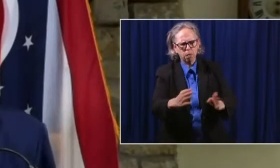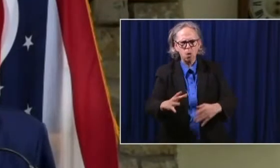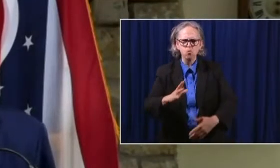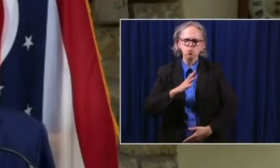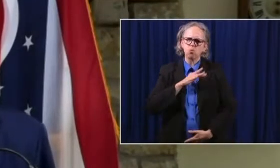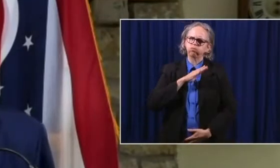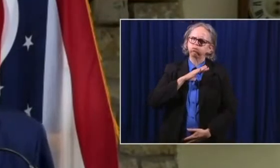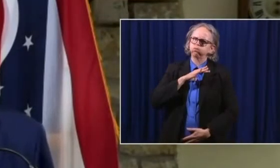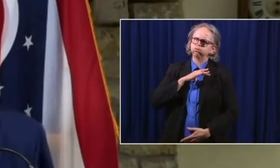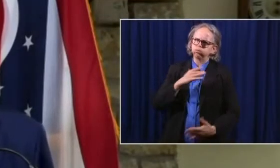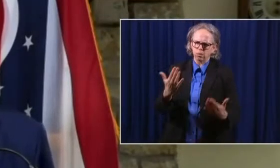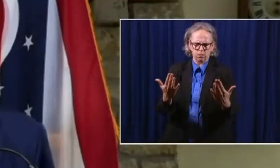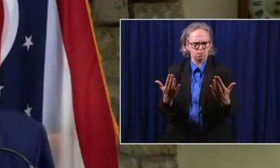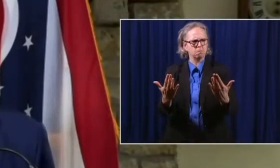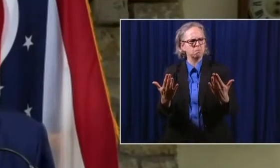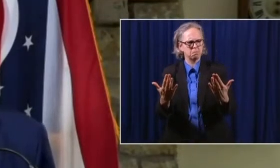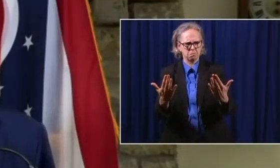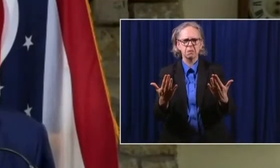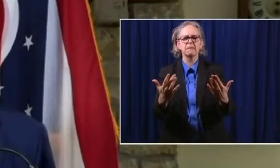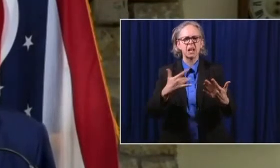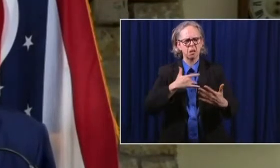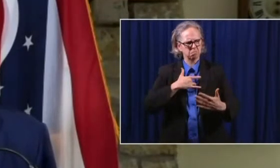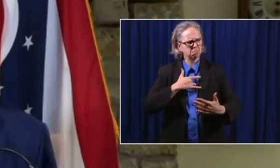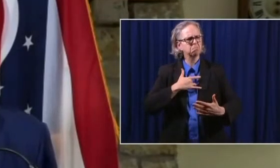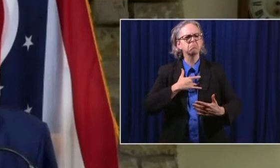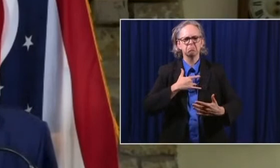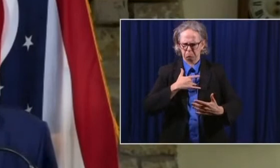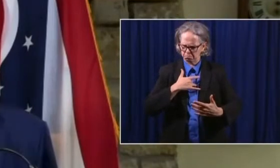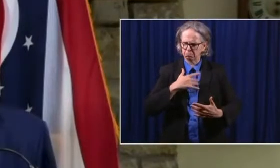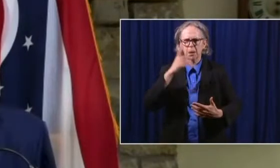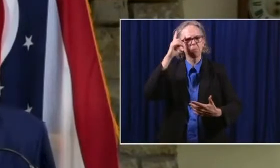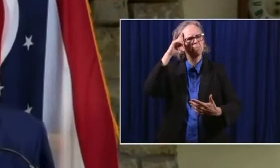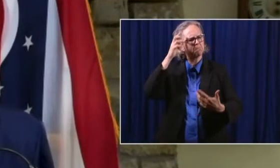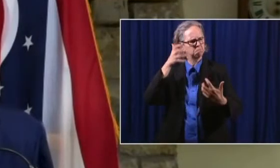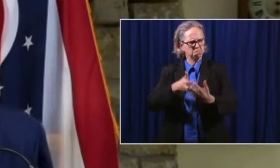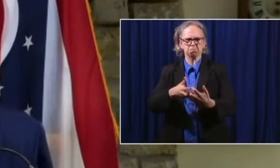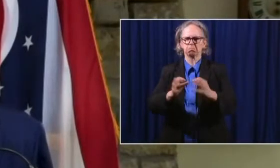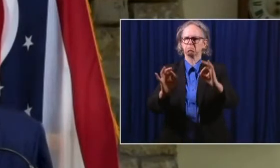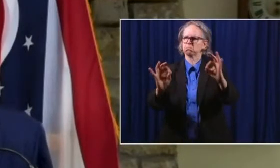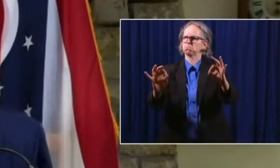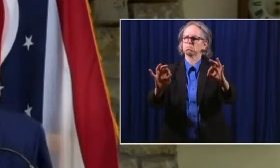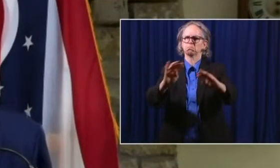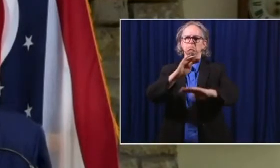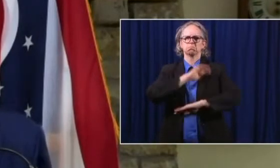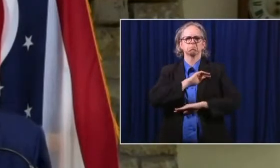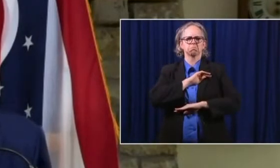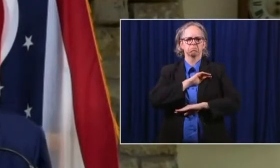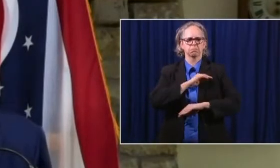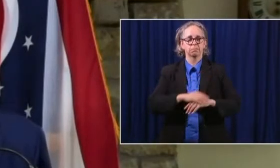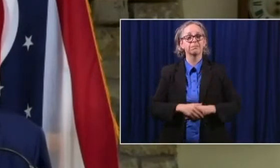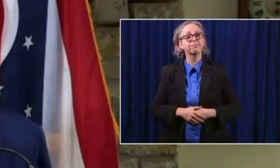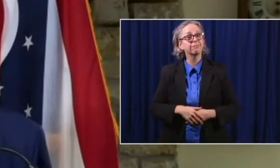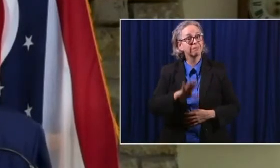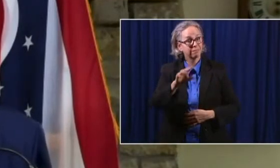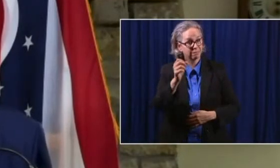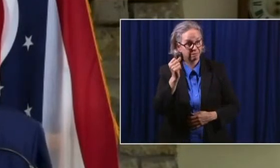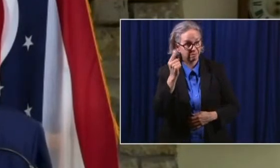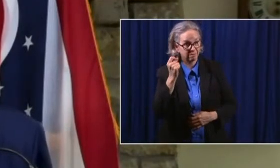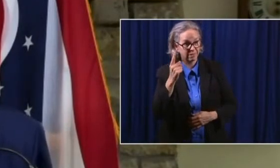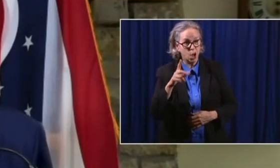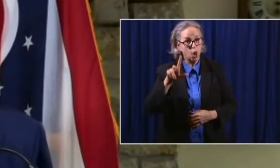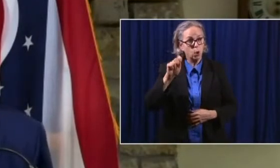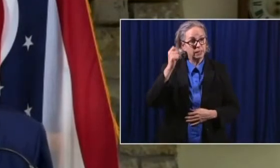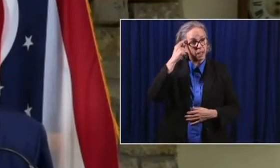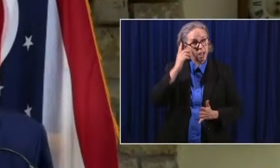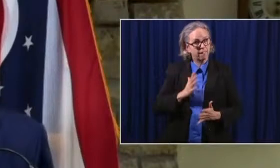plans that we think make a lot of sense. As the Lieutenant Governor indicated, though, we got